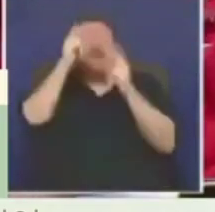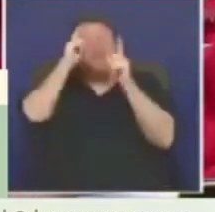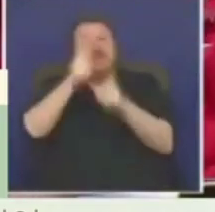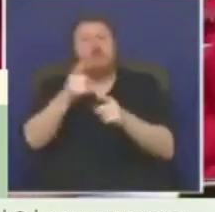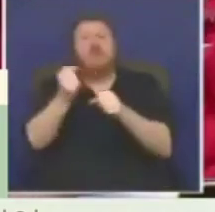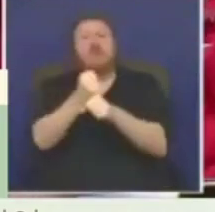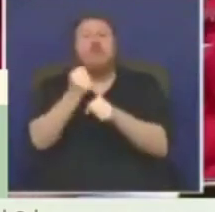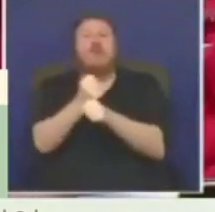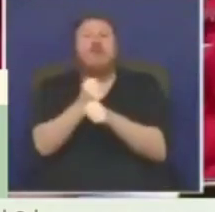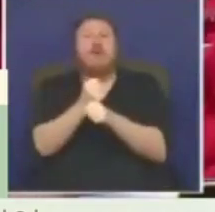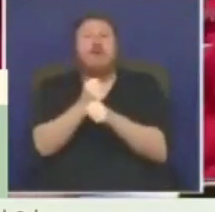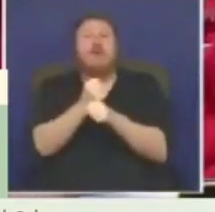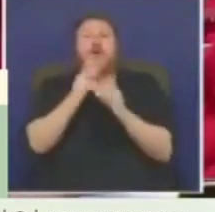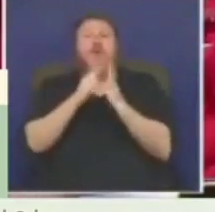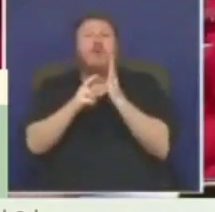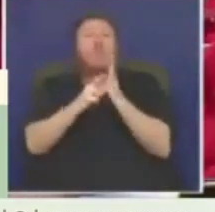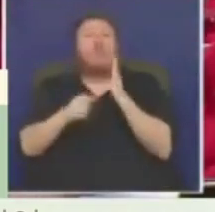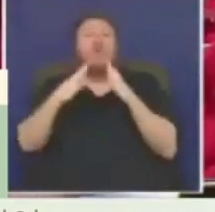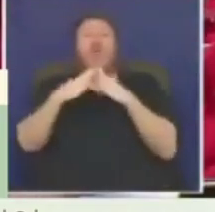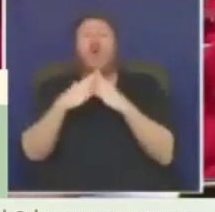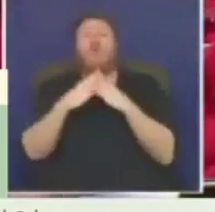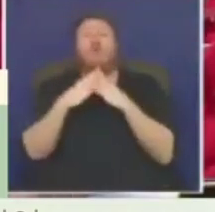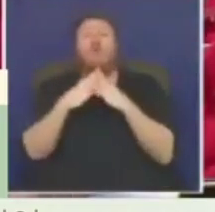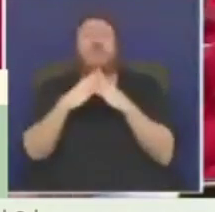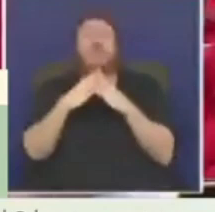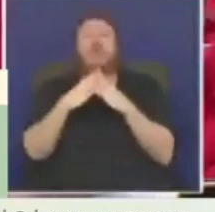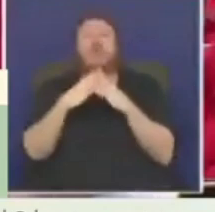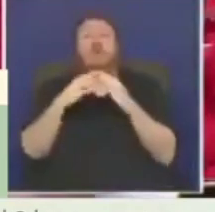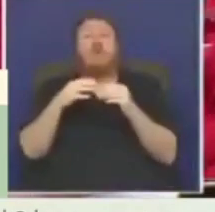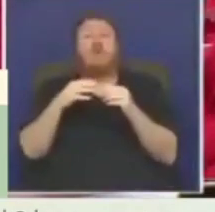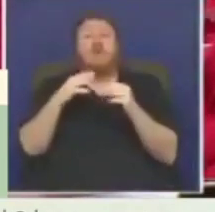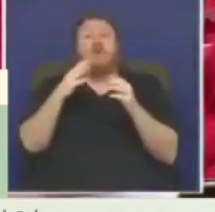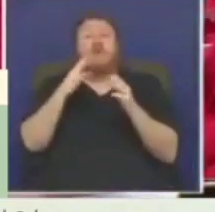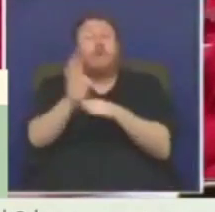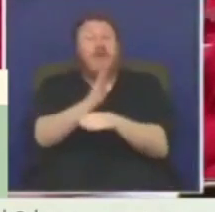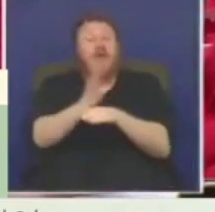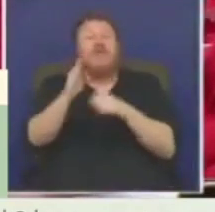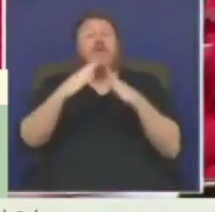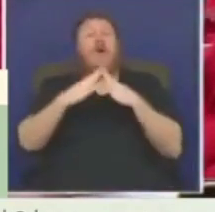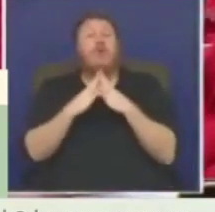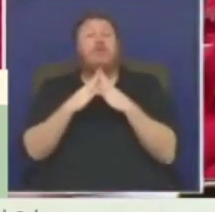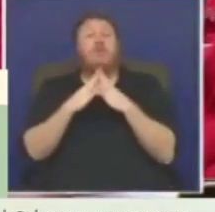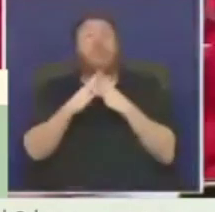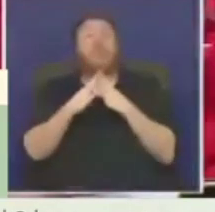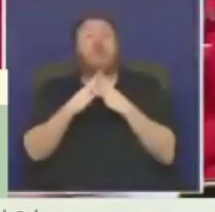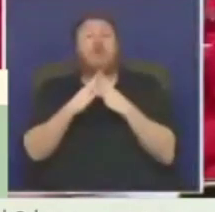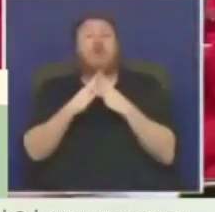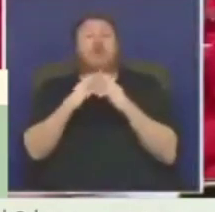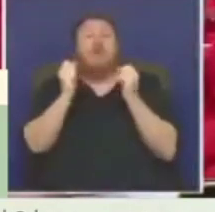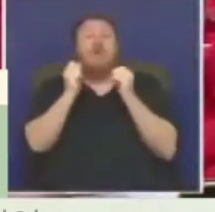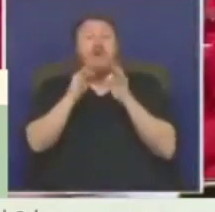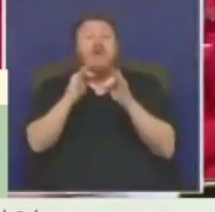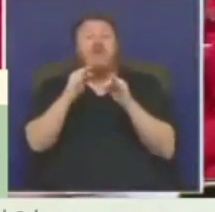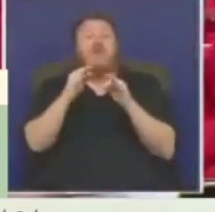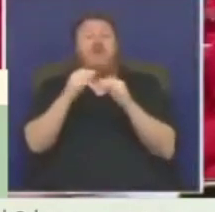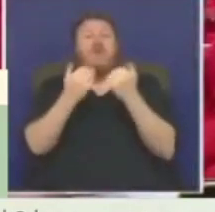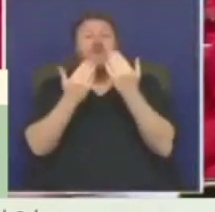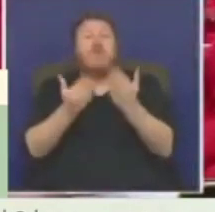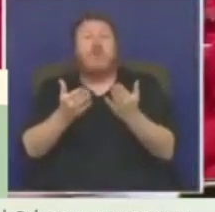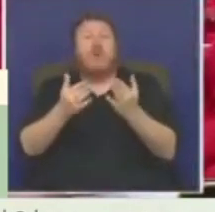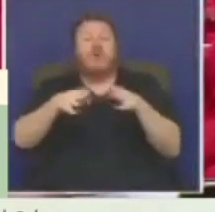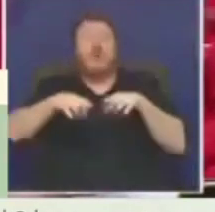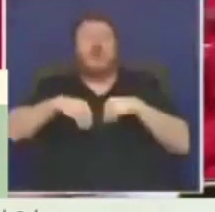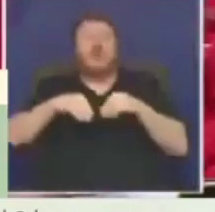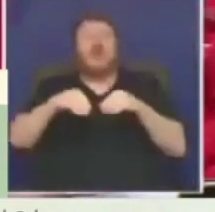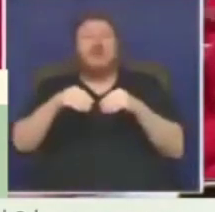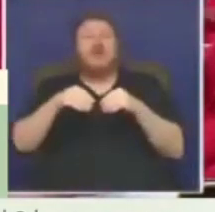the interest of the rules of the House, in the interest of the decorum. If you rule in favor of this motion, you are rendering